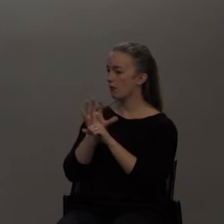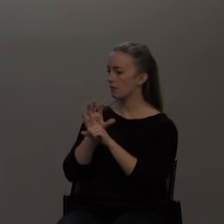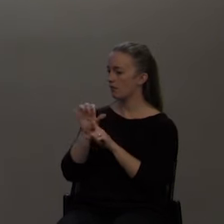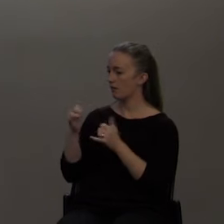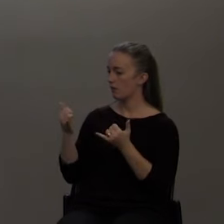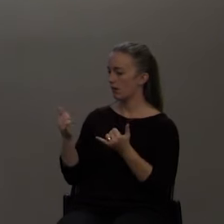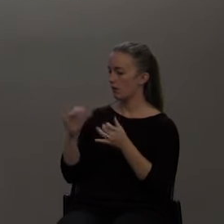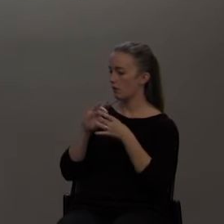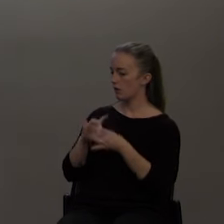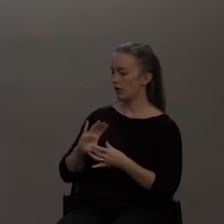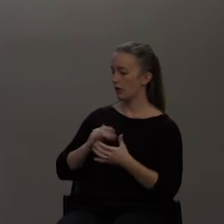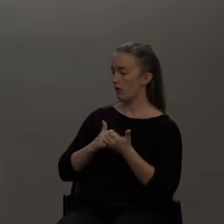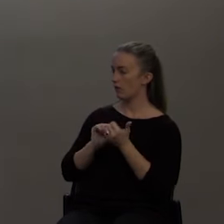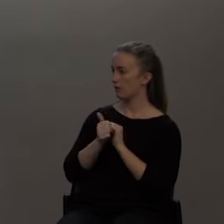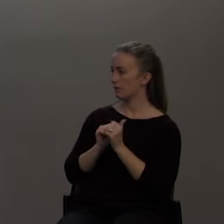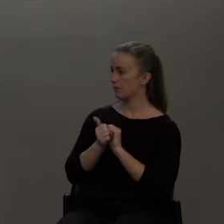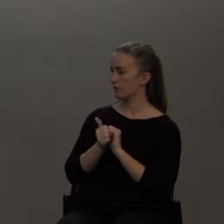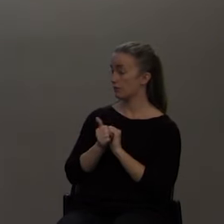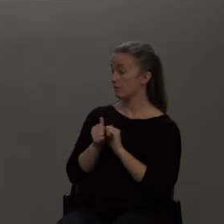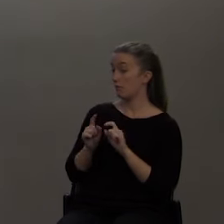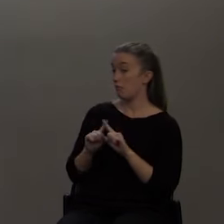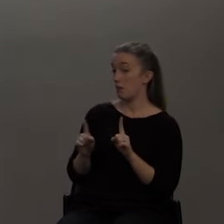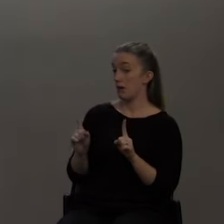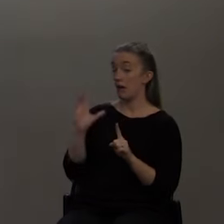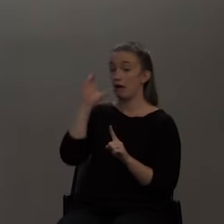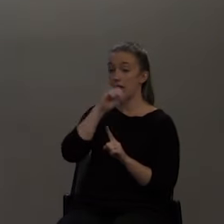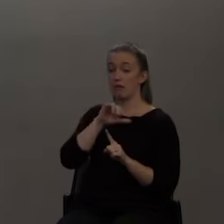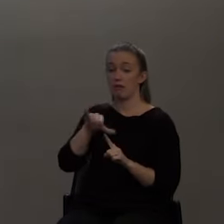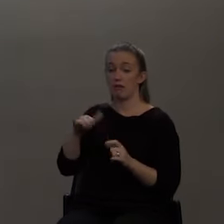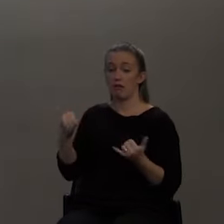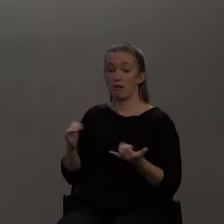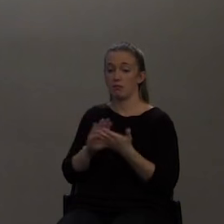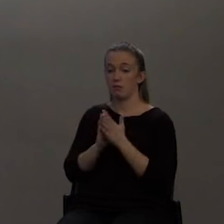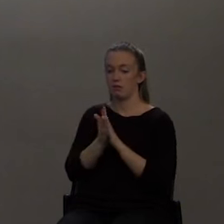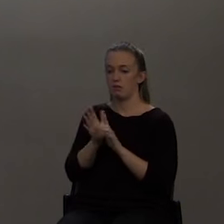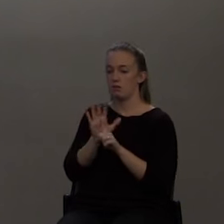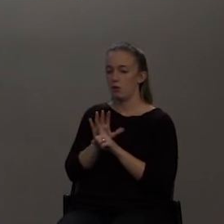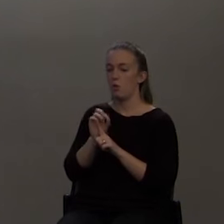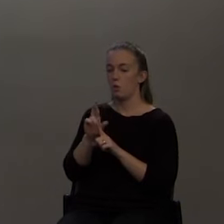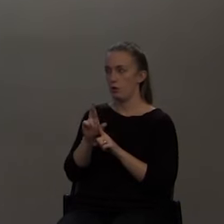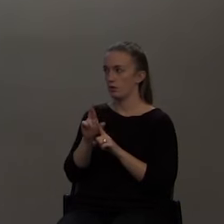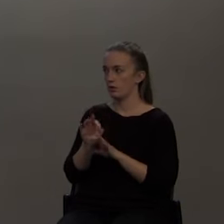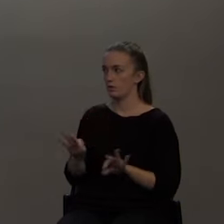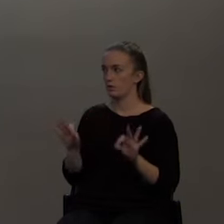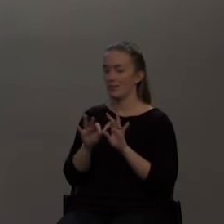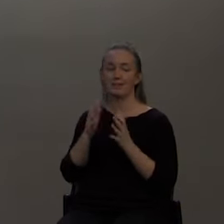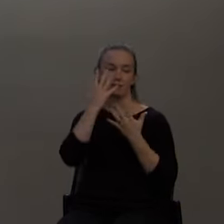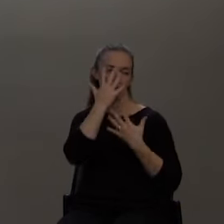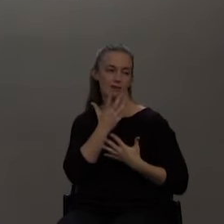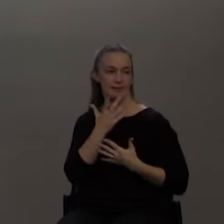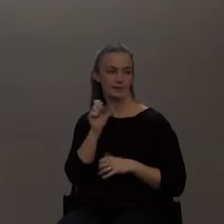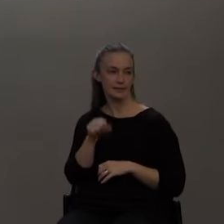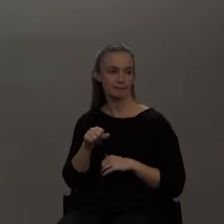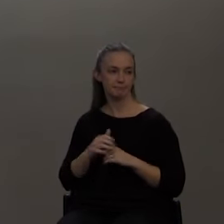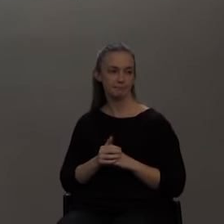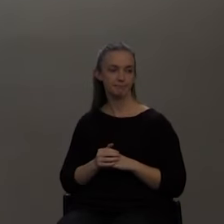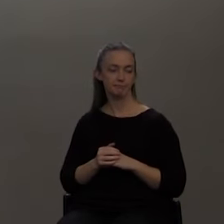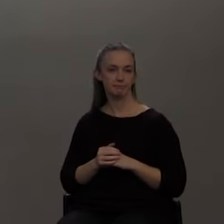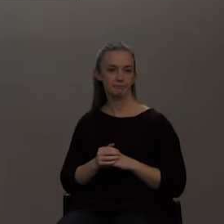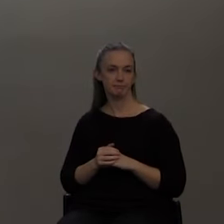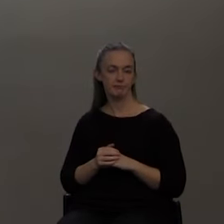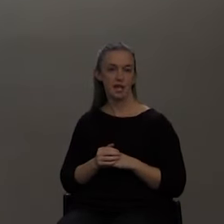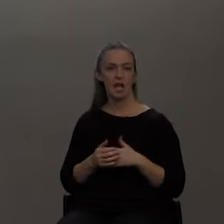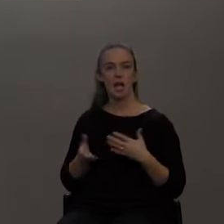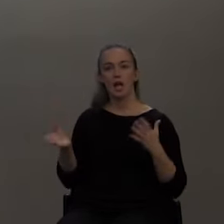of our competition, but apparently it's a trend or a specific impact. Sadly, I equate